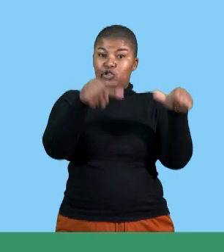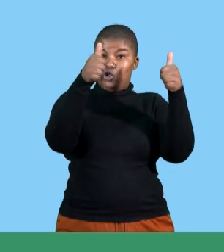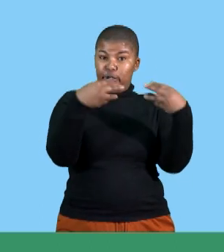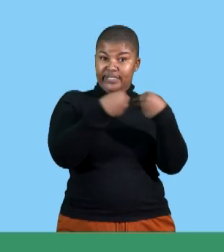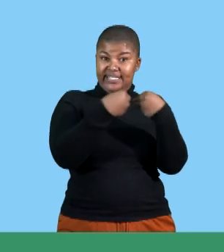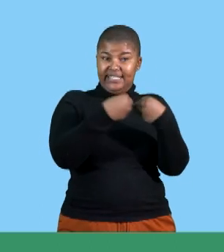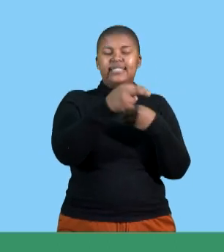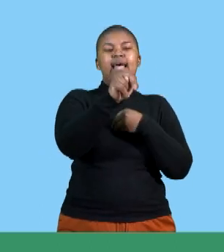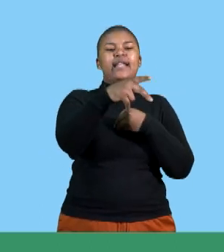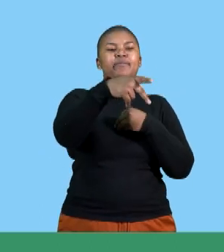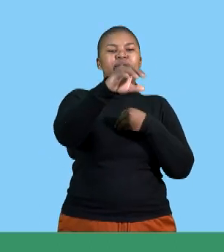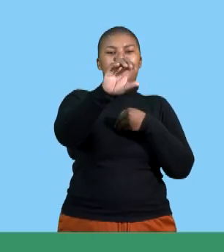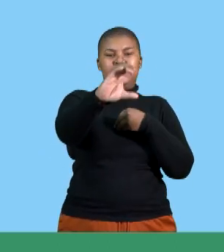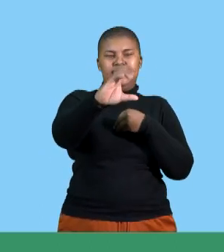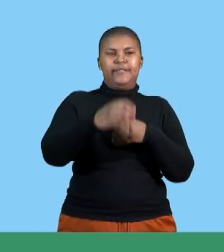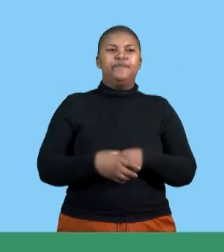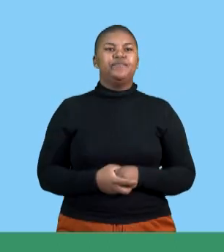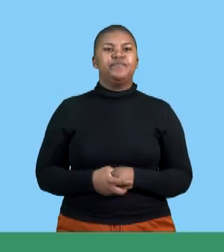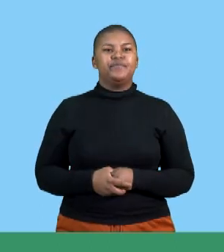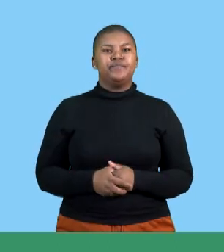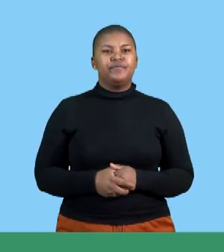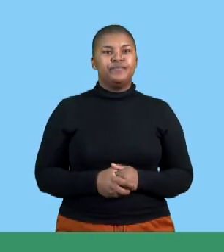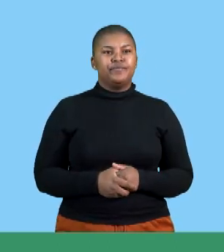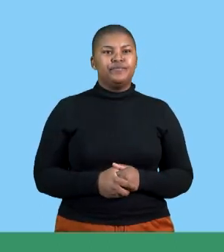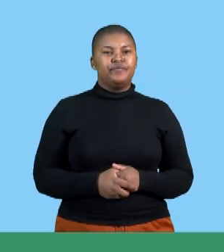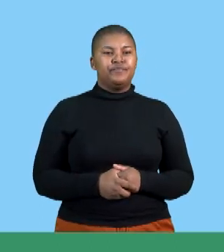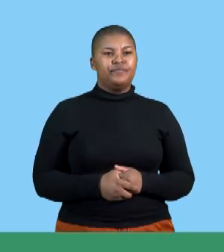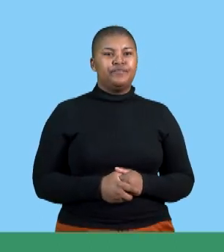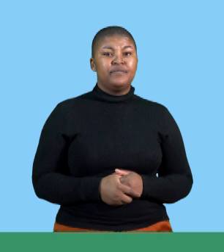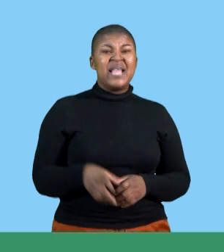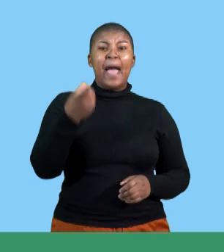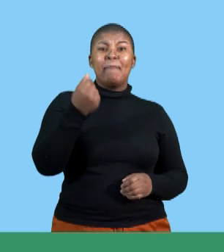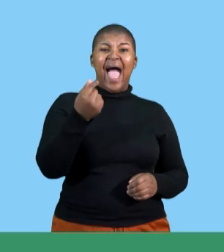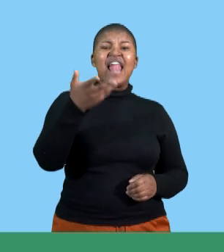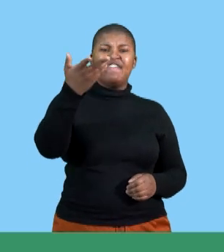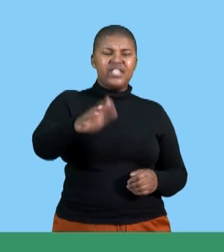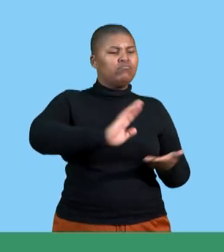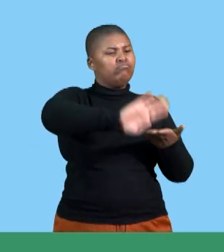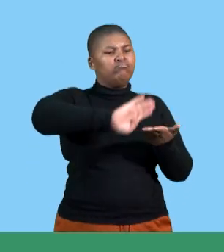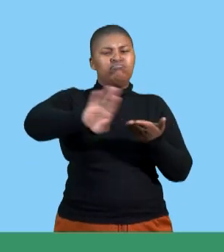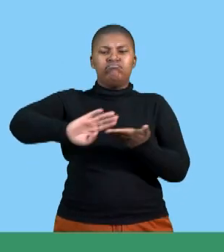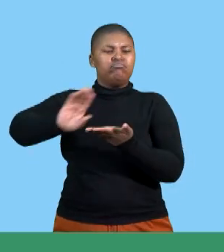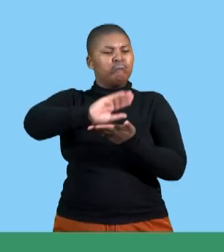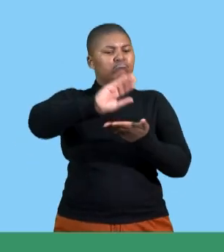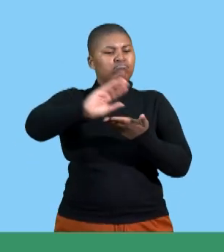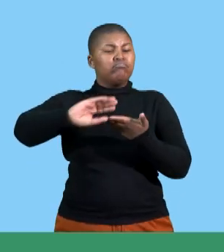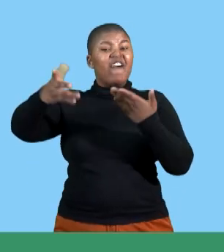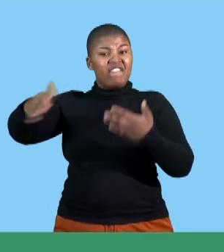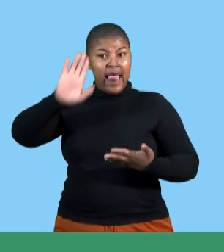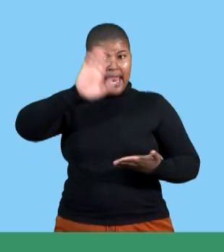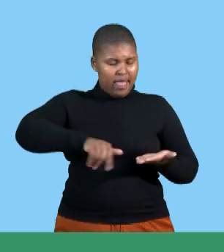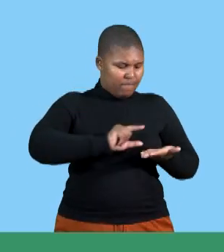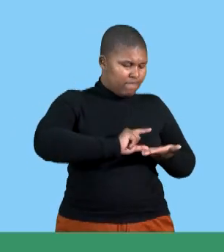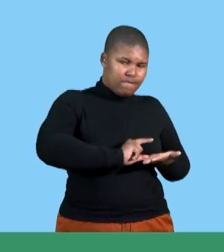company. Surplus funds are used solely for the primary objective of the organization, which is